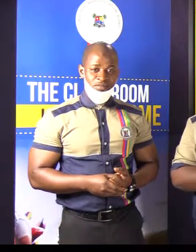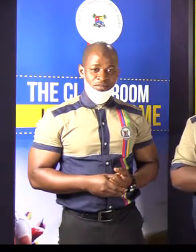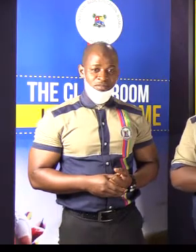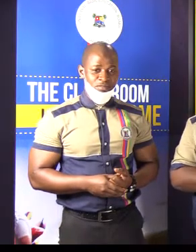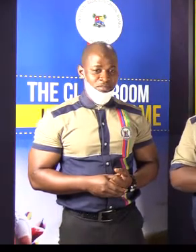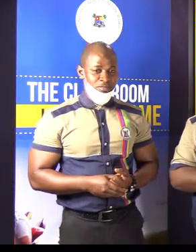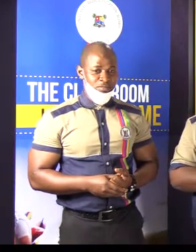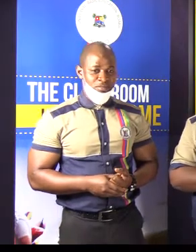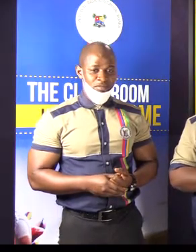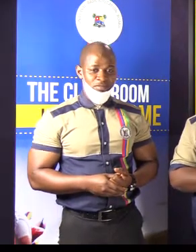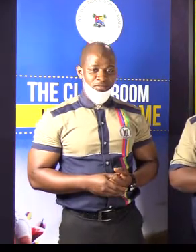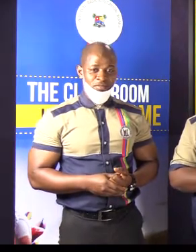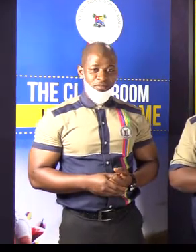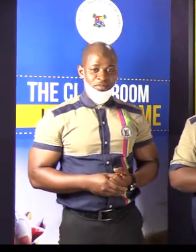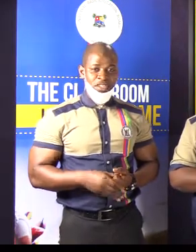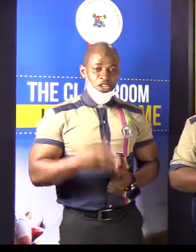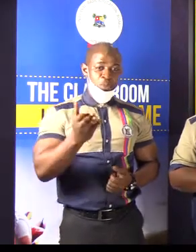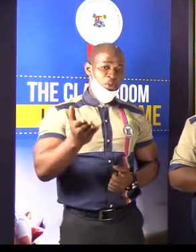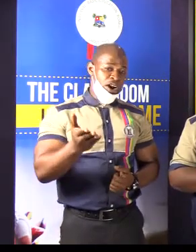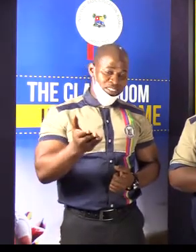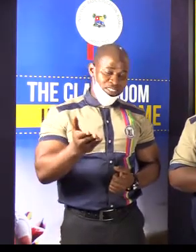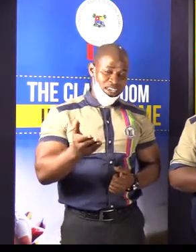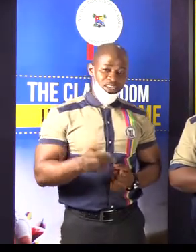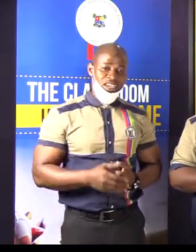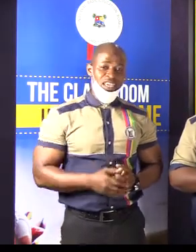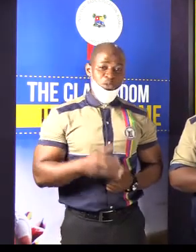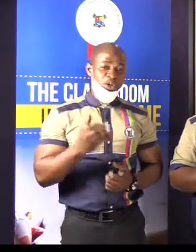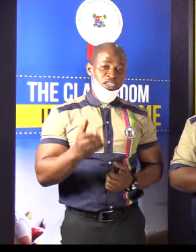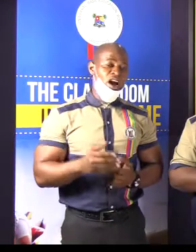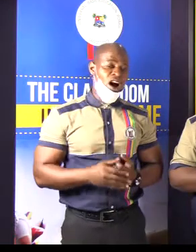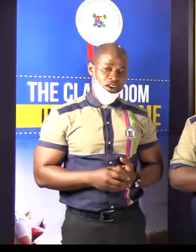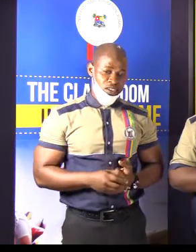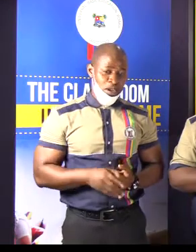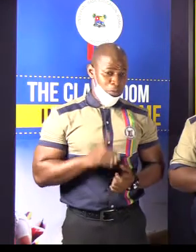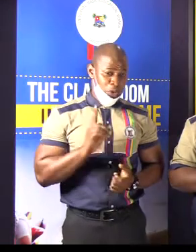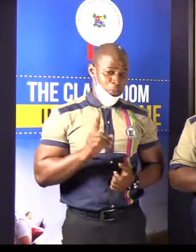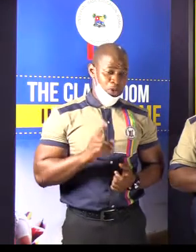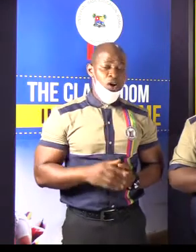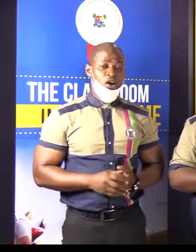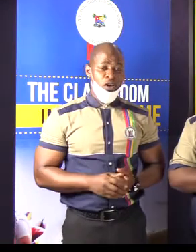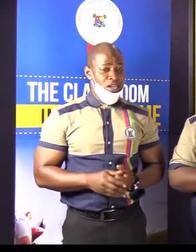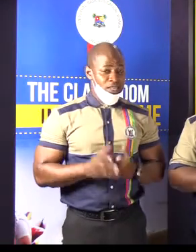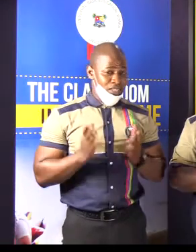your homework. Wash your hands regularly. keep practicing and keep studying hard.